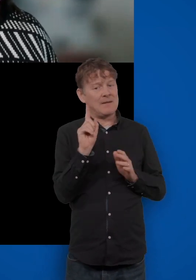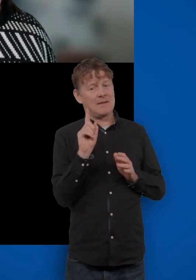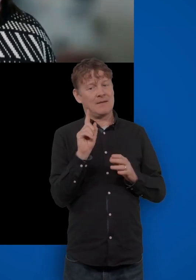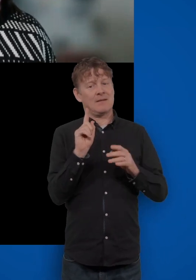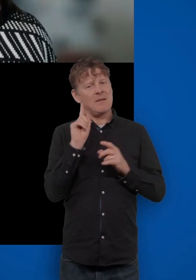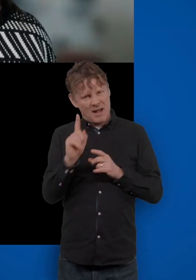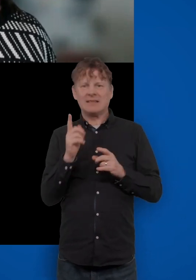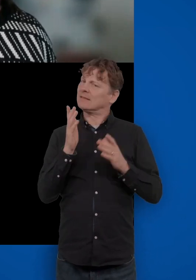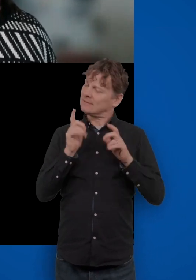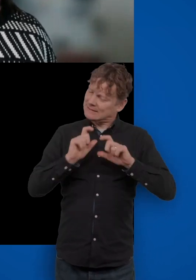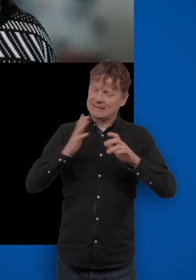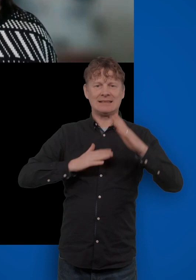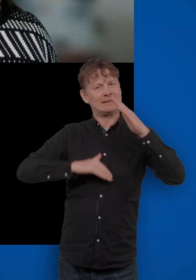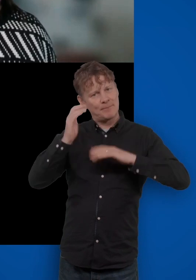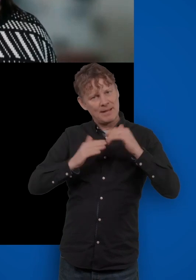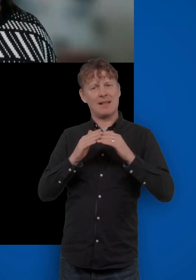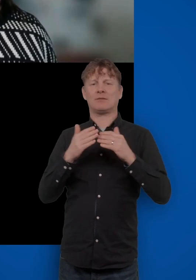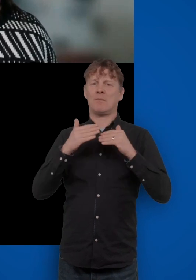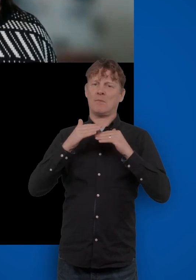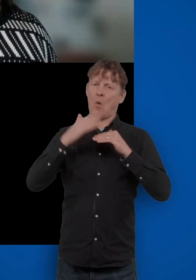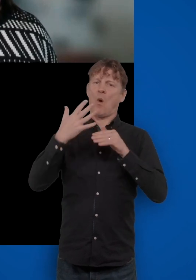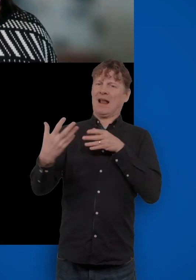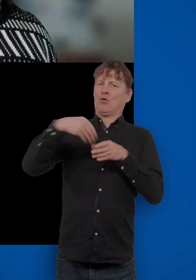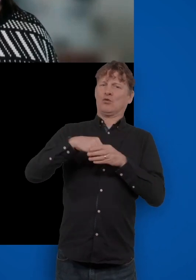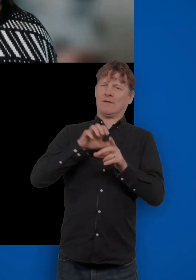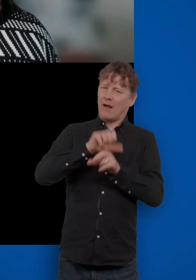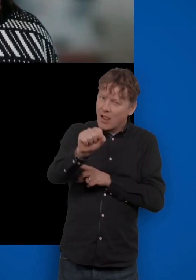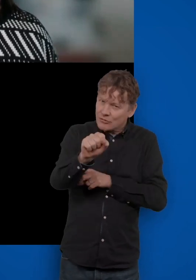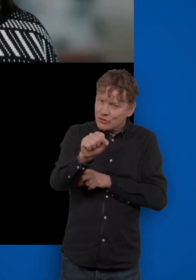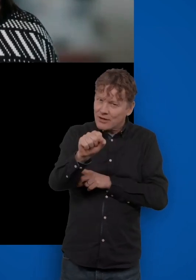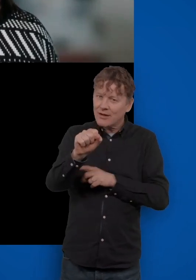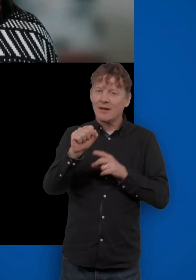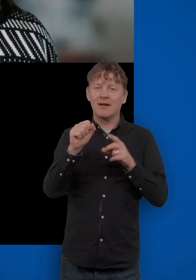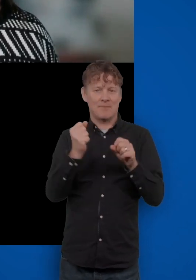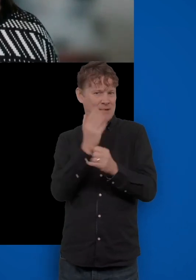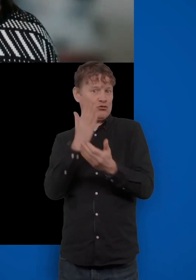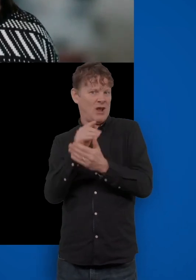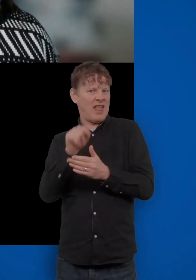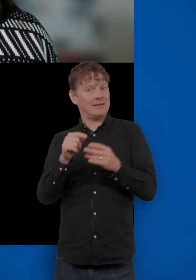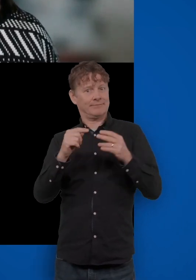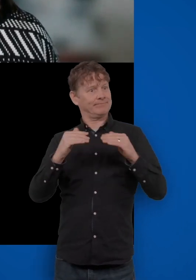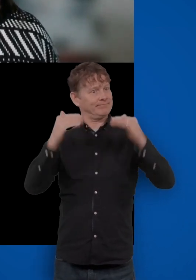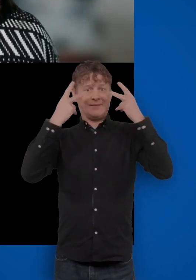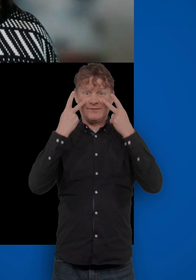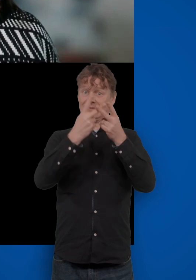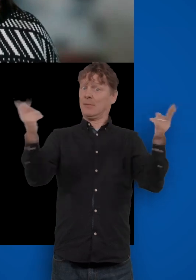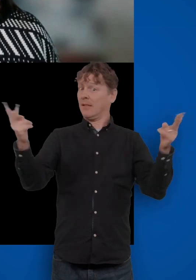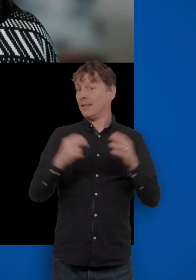diverse profession, that we need to build more inclusive cultures, making sure that that's really